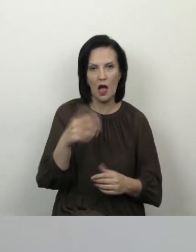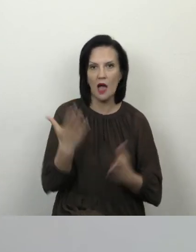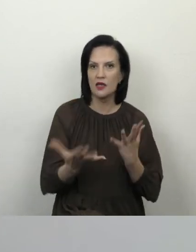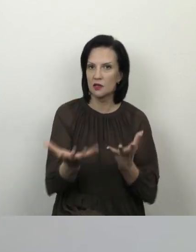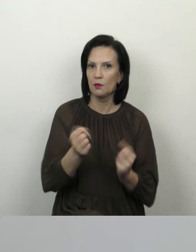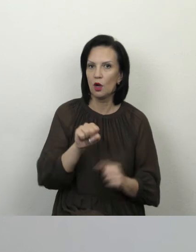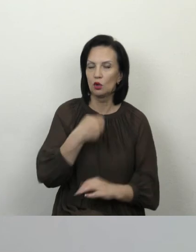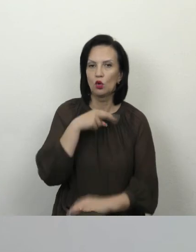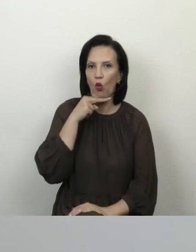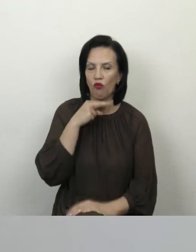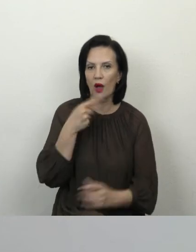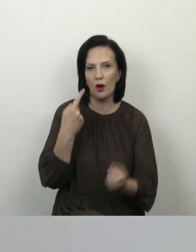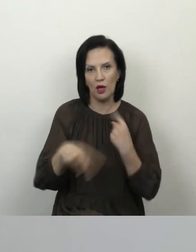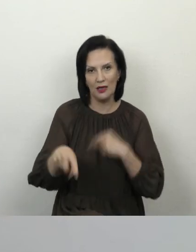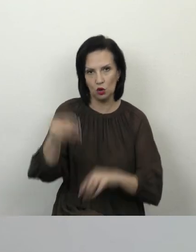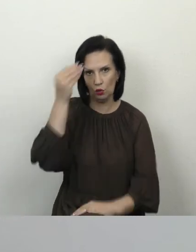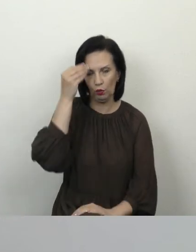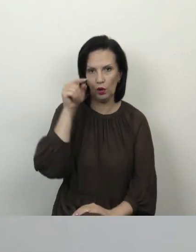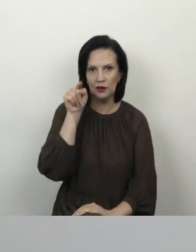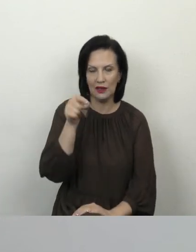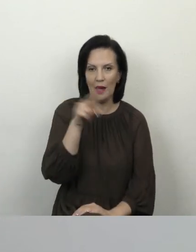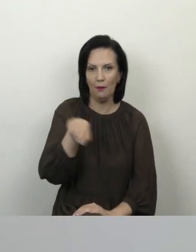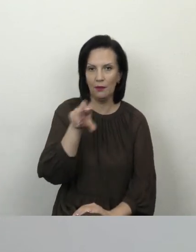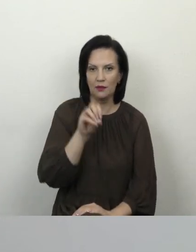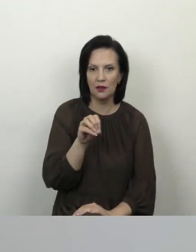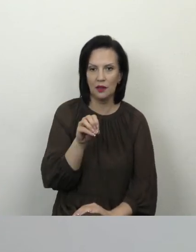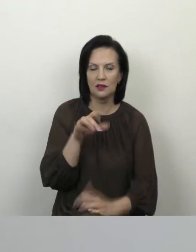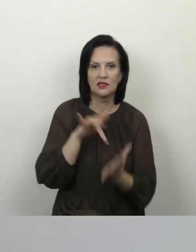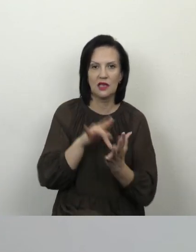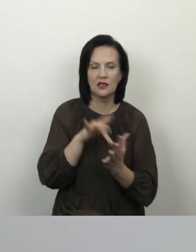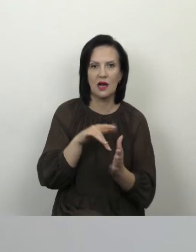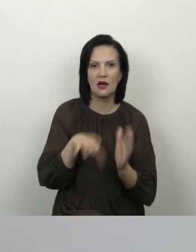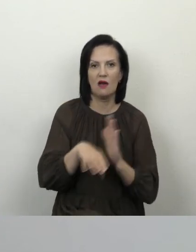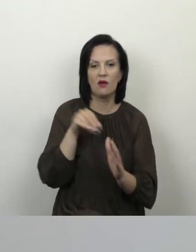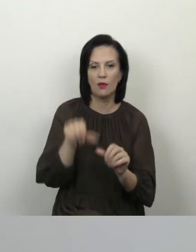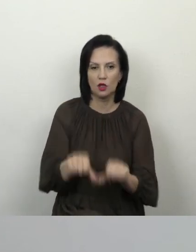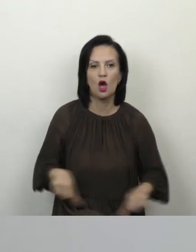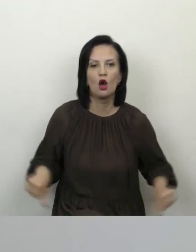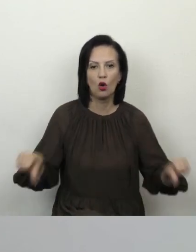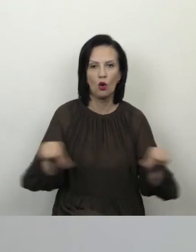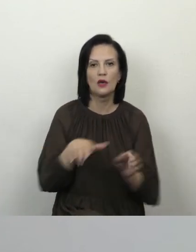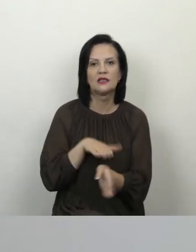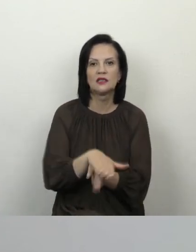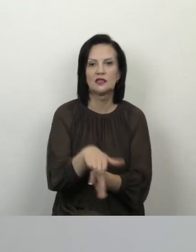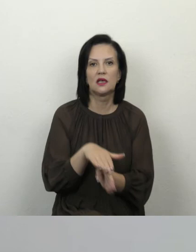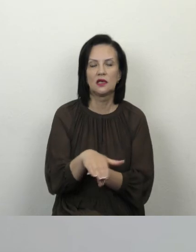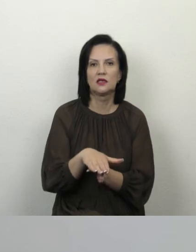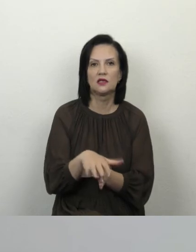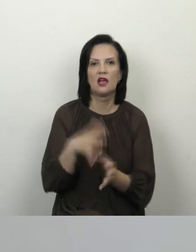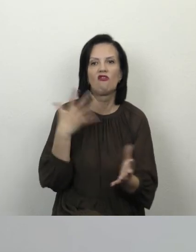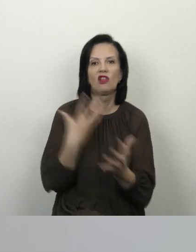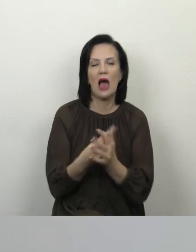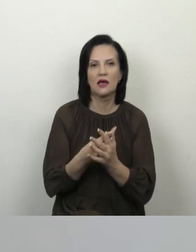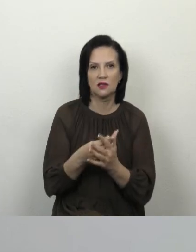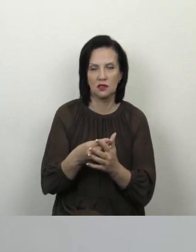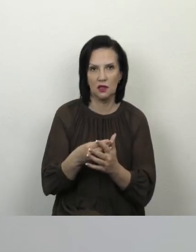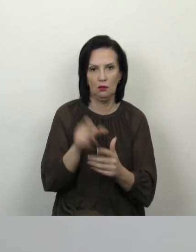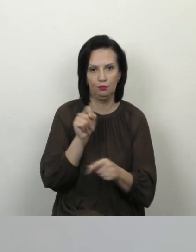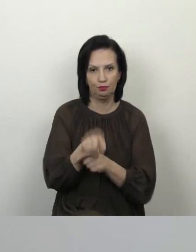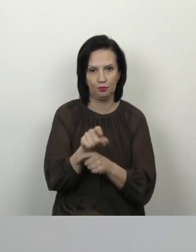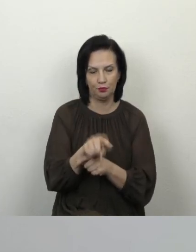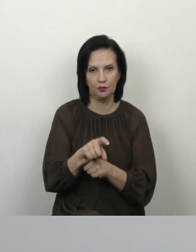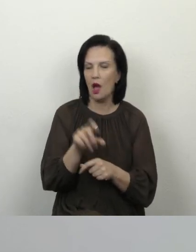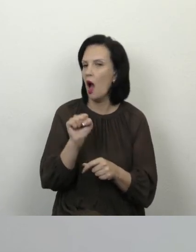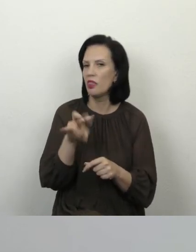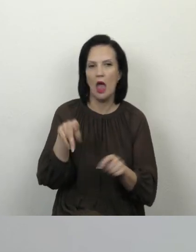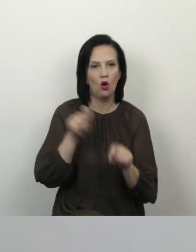court. If, however, we believe that the other position prevails, where the Central Election Commission performs its